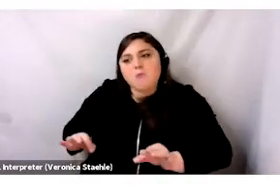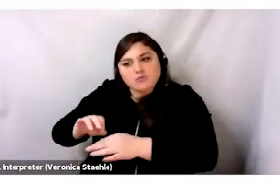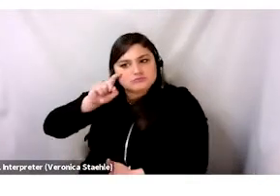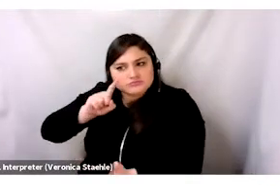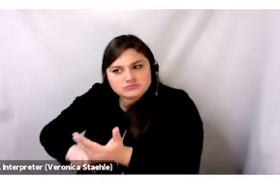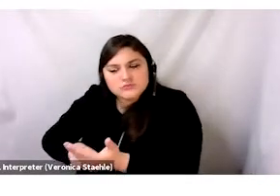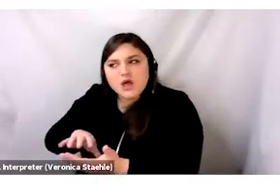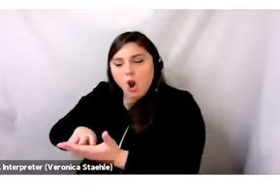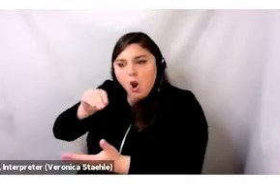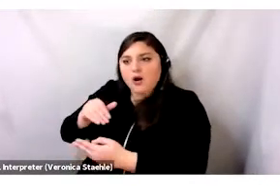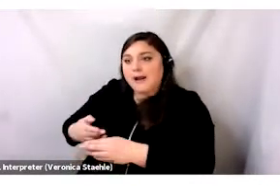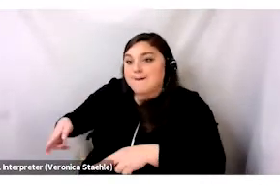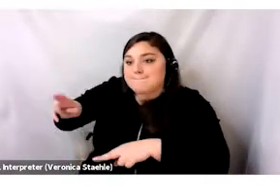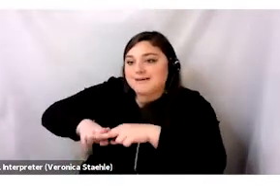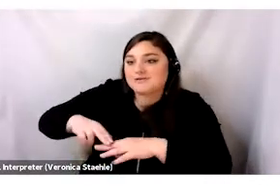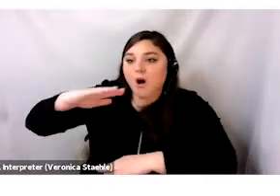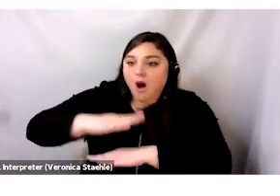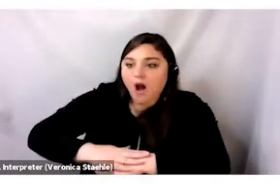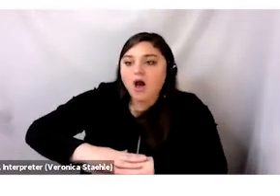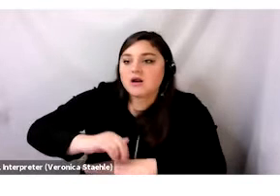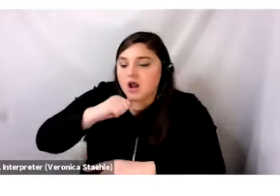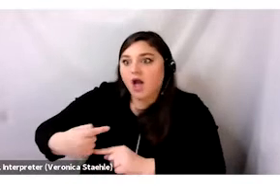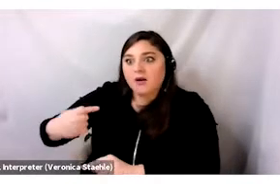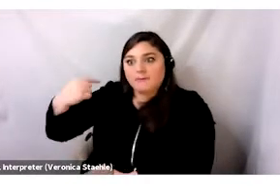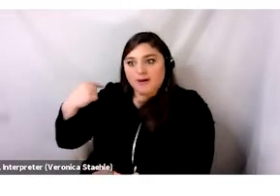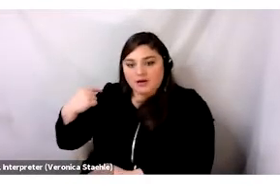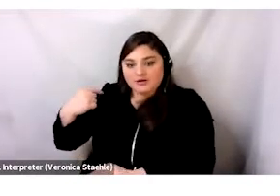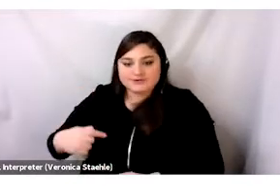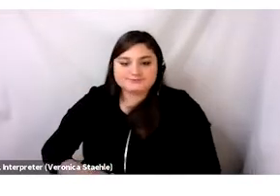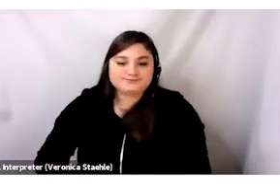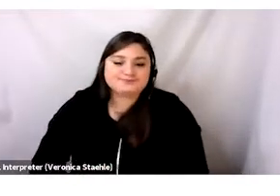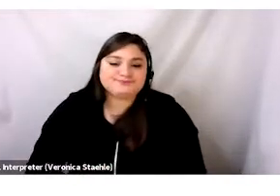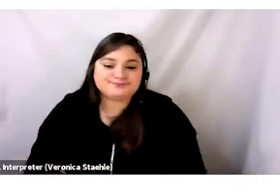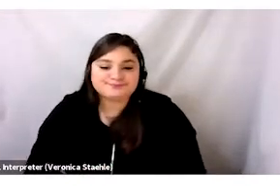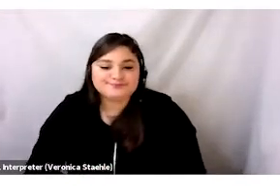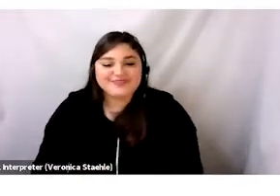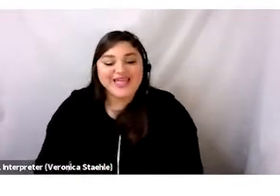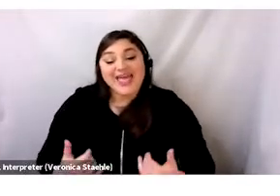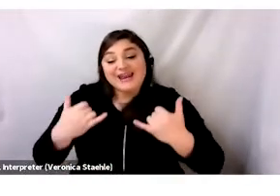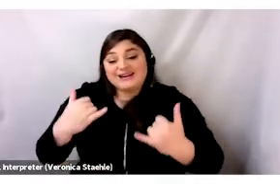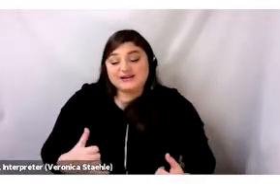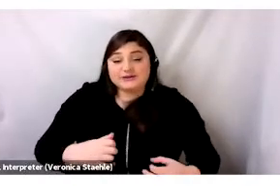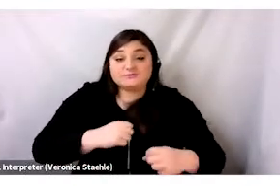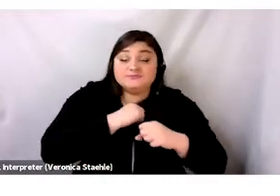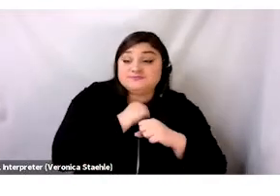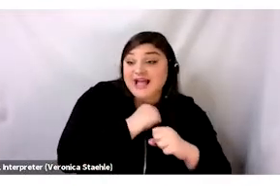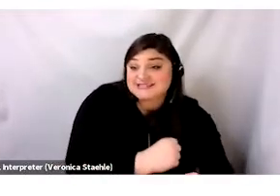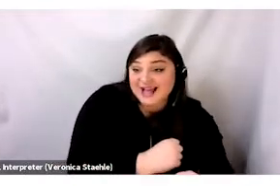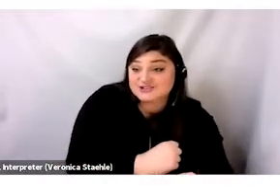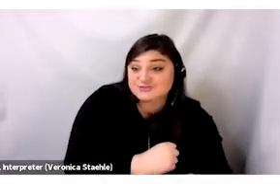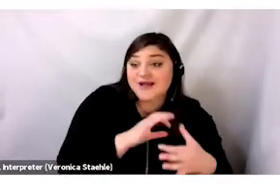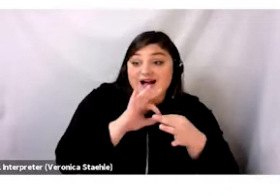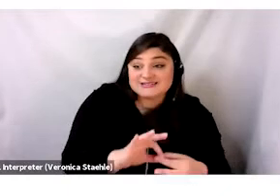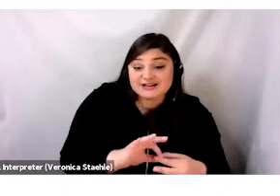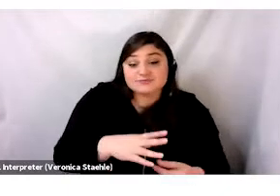and its opposite complement, aversion, can be troubling for activists because they can lead us away